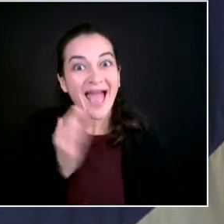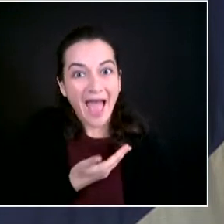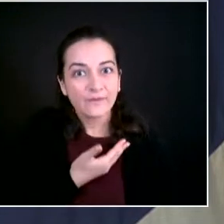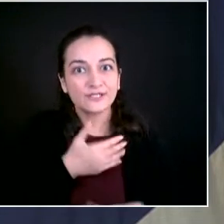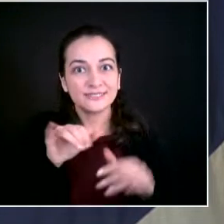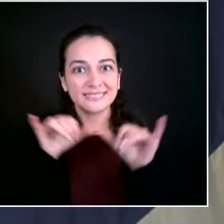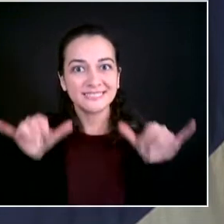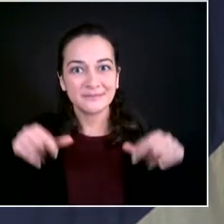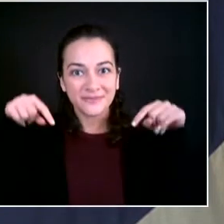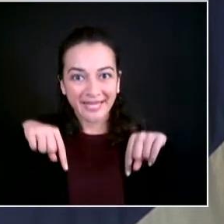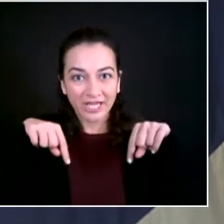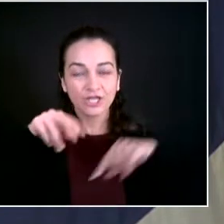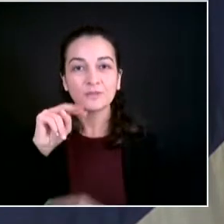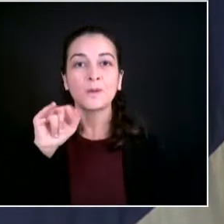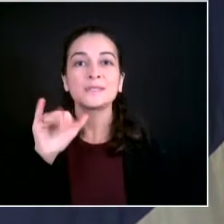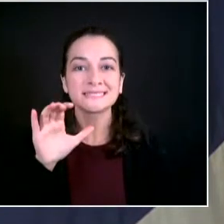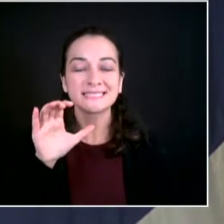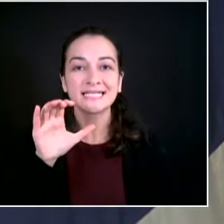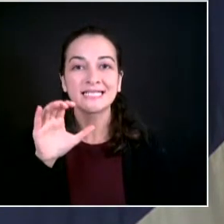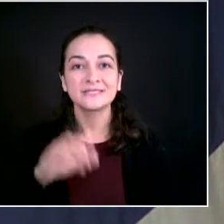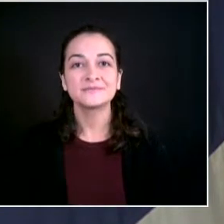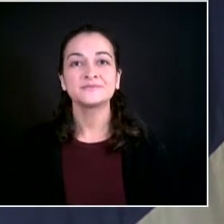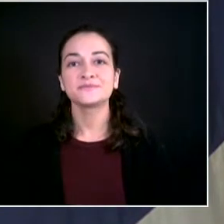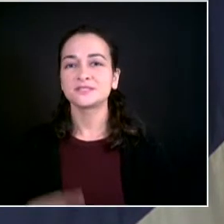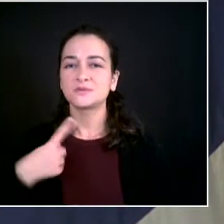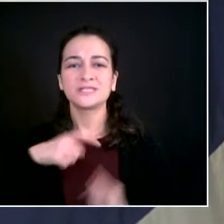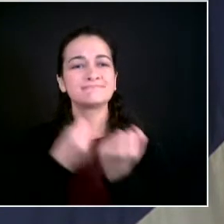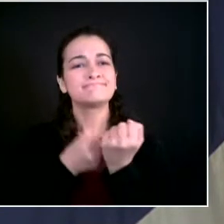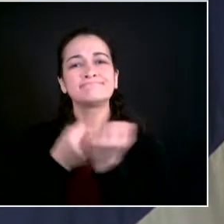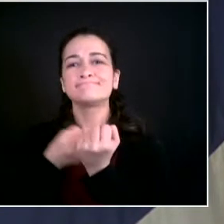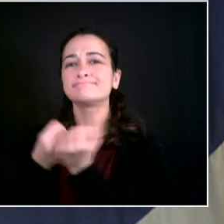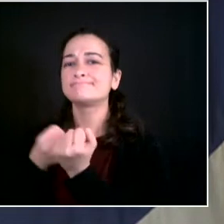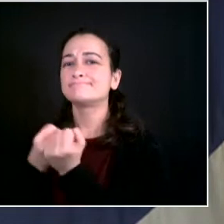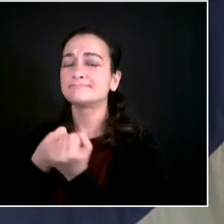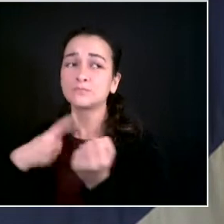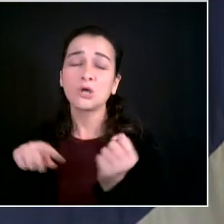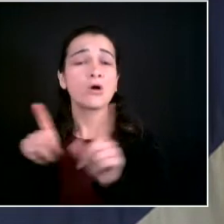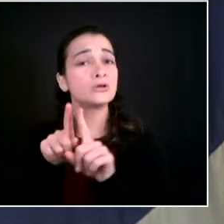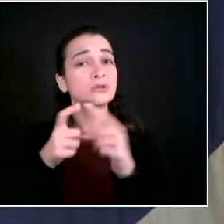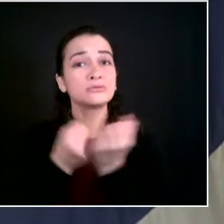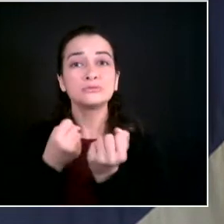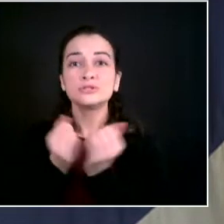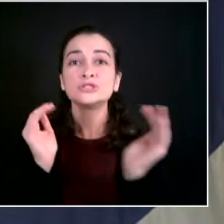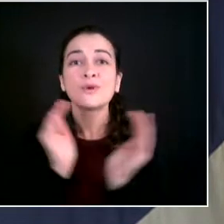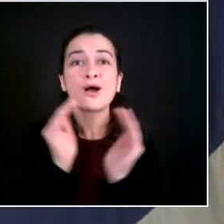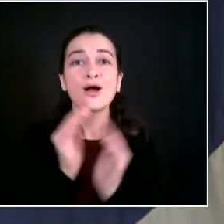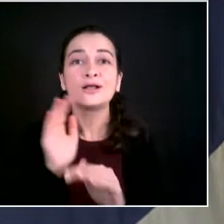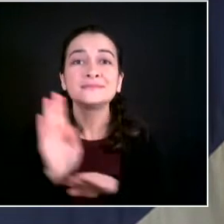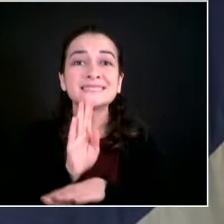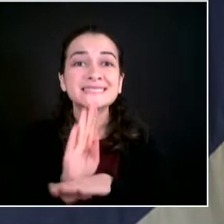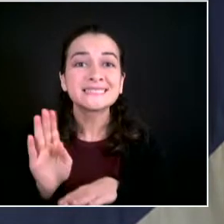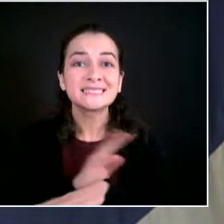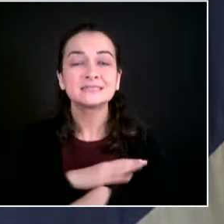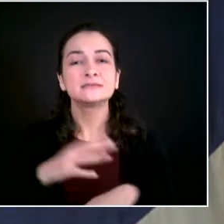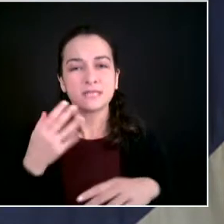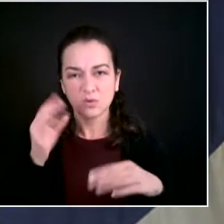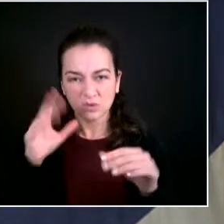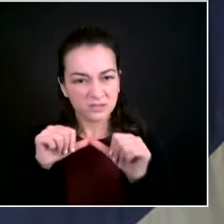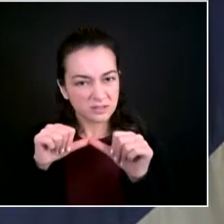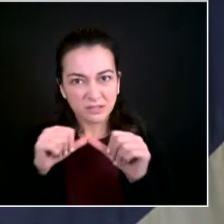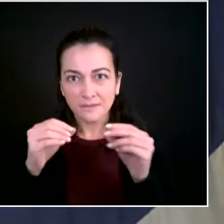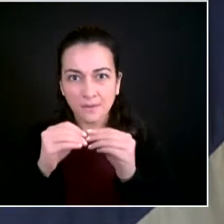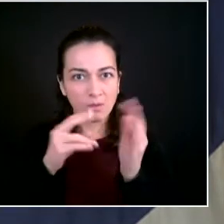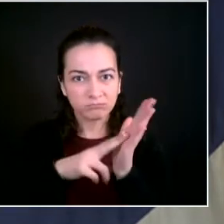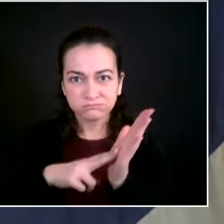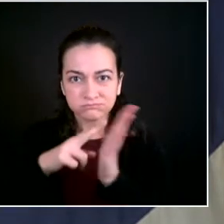assistance. And we enrolled more children than ever into early childhood education programs while reducing the